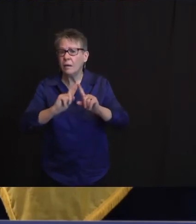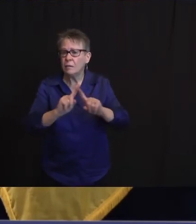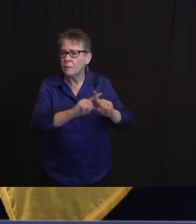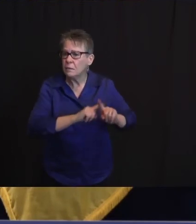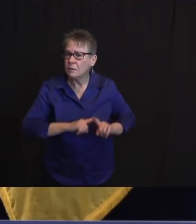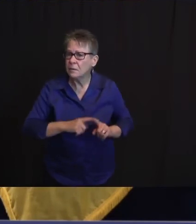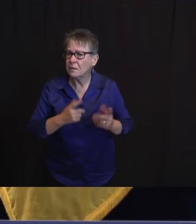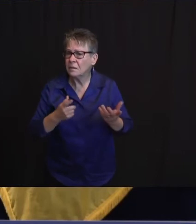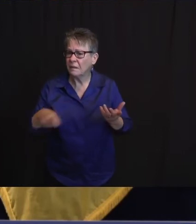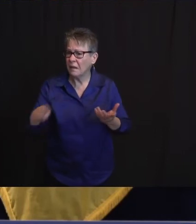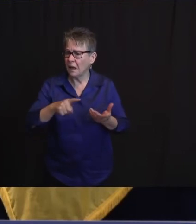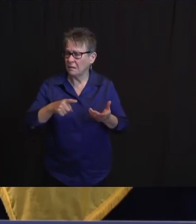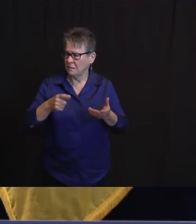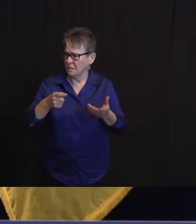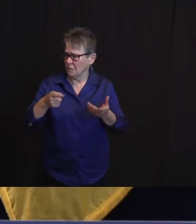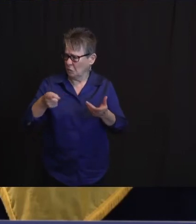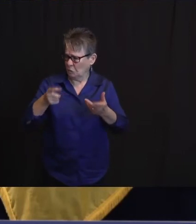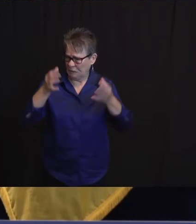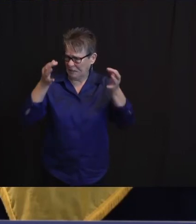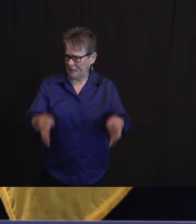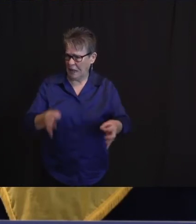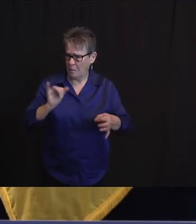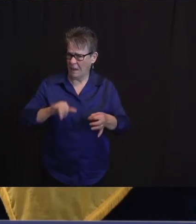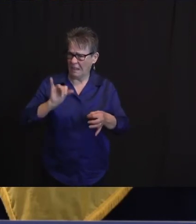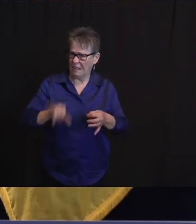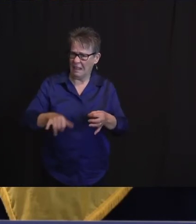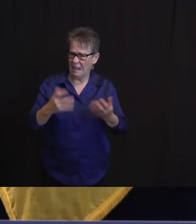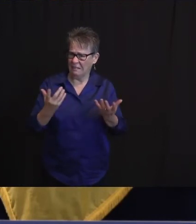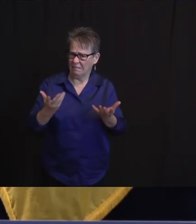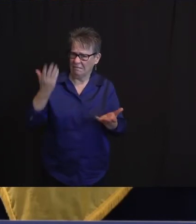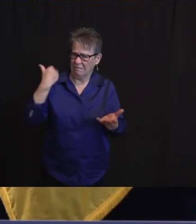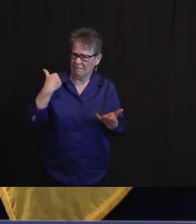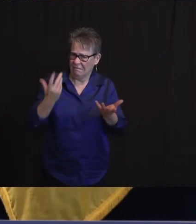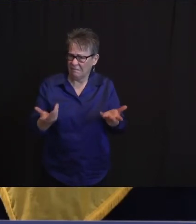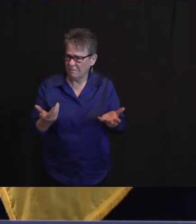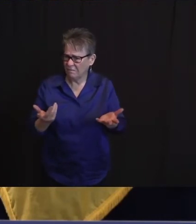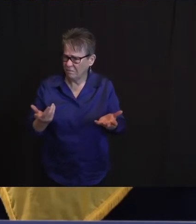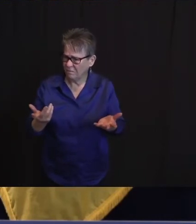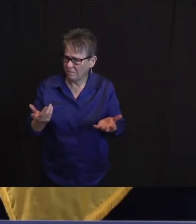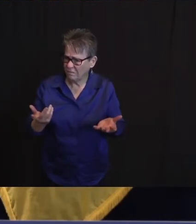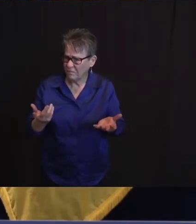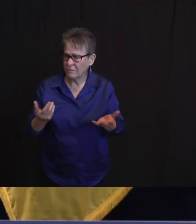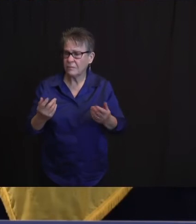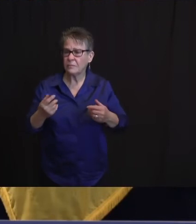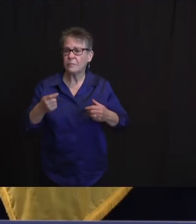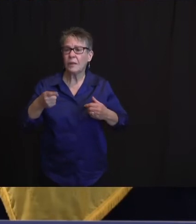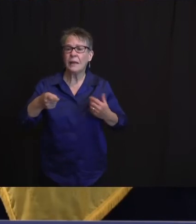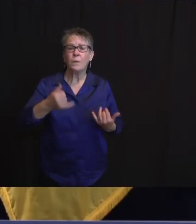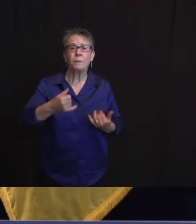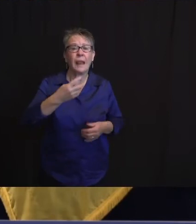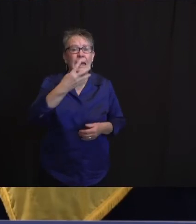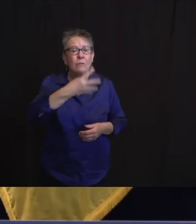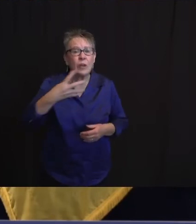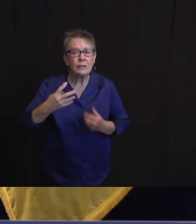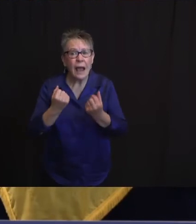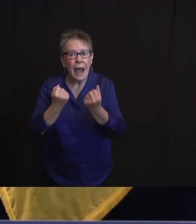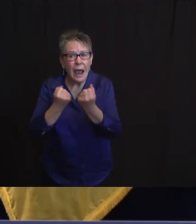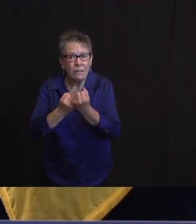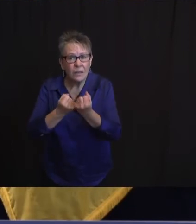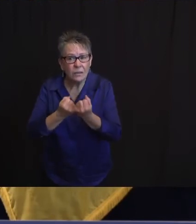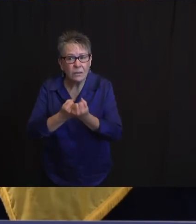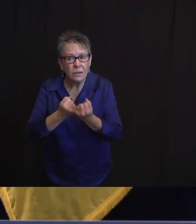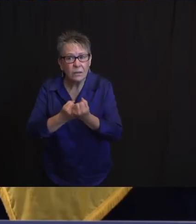respond to those worries? On other topics, immigration advocates say there are now hunger strikes at both Essex and Hudson County